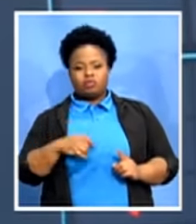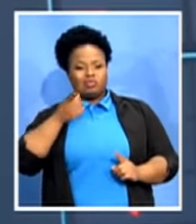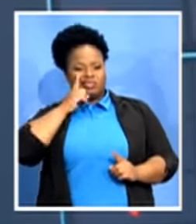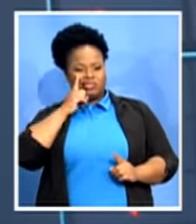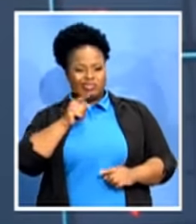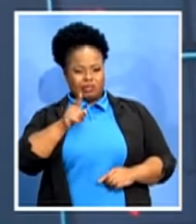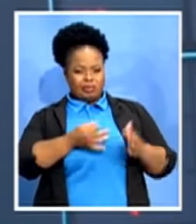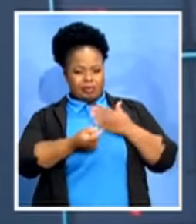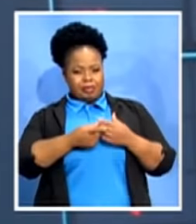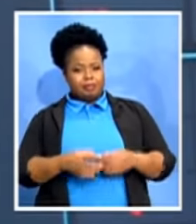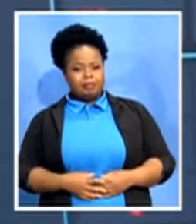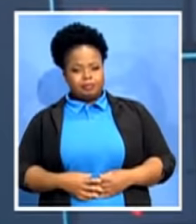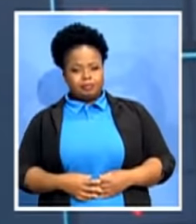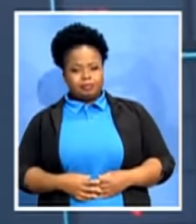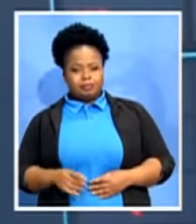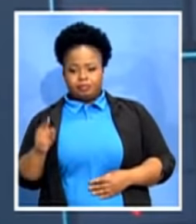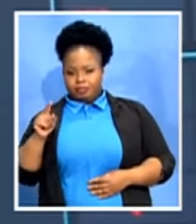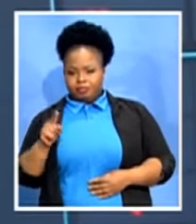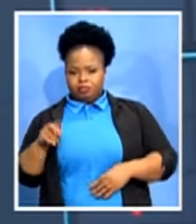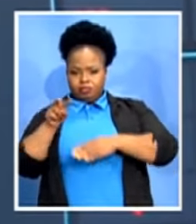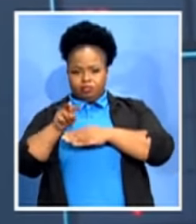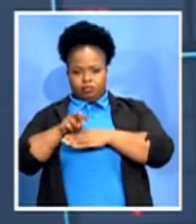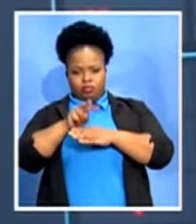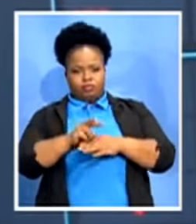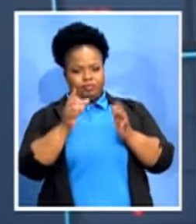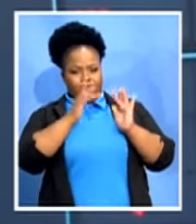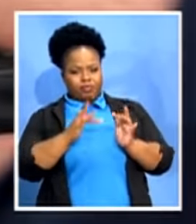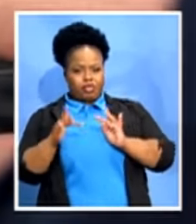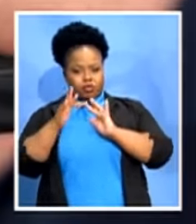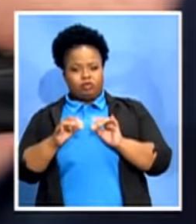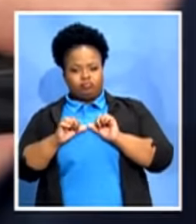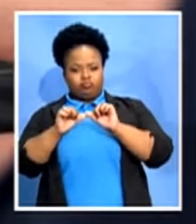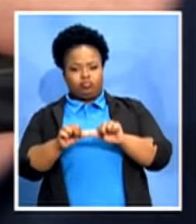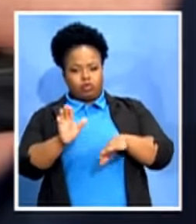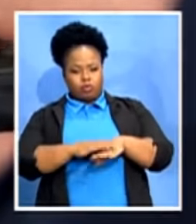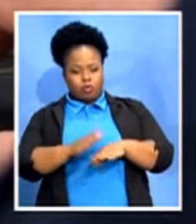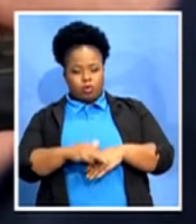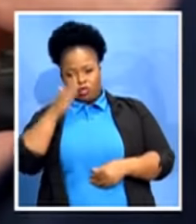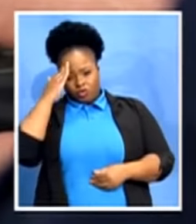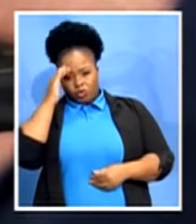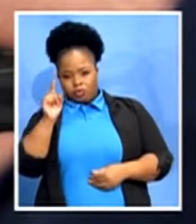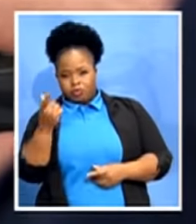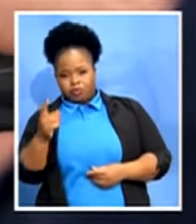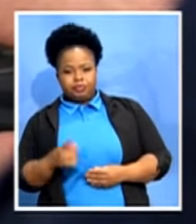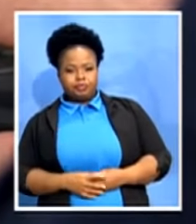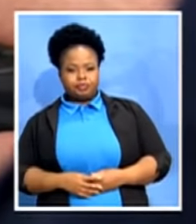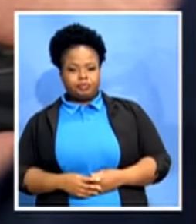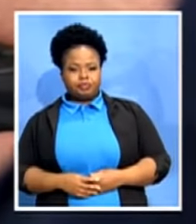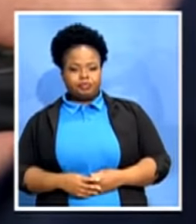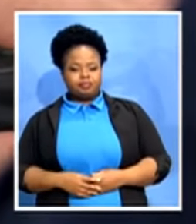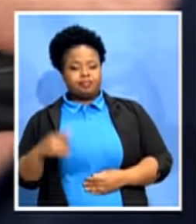ability to monitor the network, keep a constant eye and know where to react. Rural areas are more